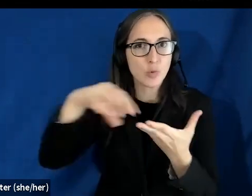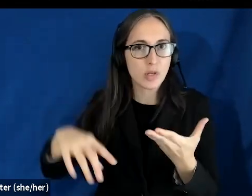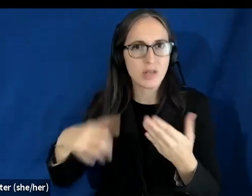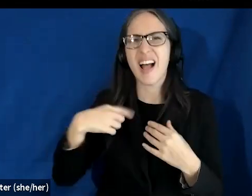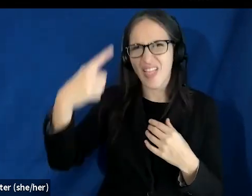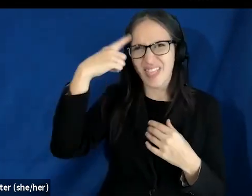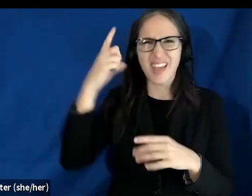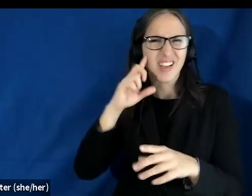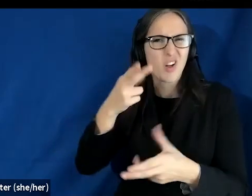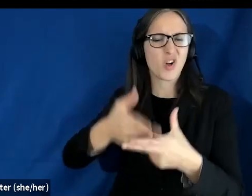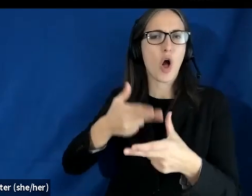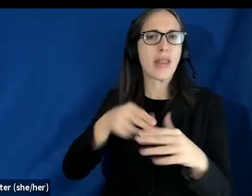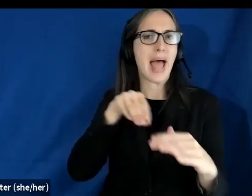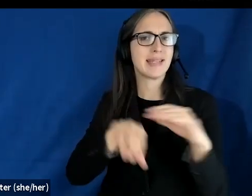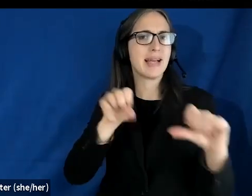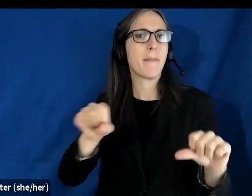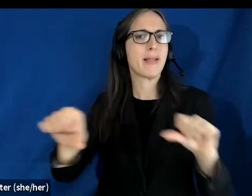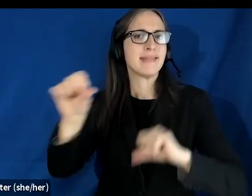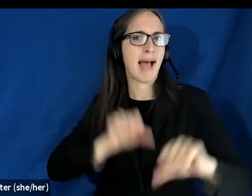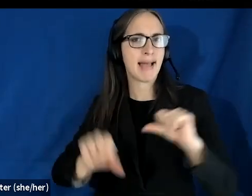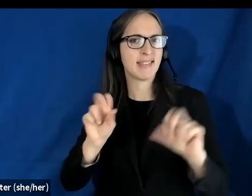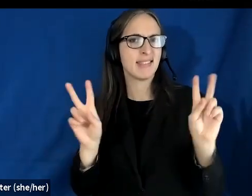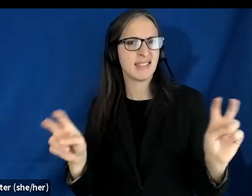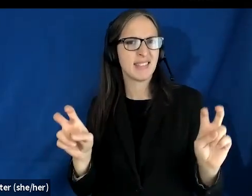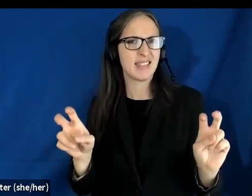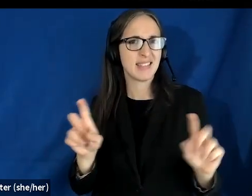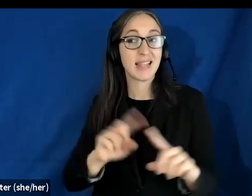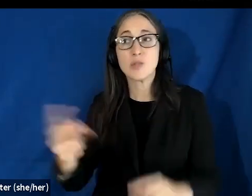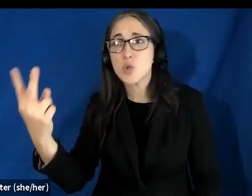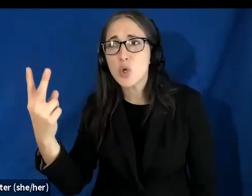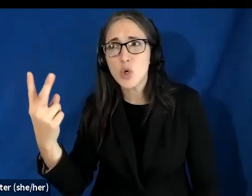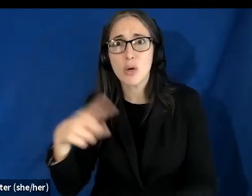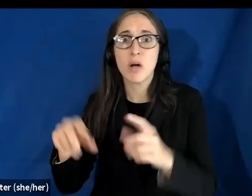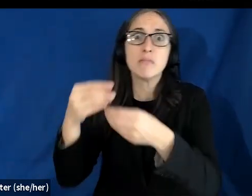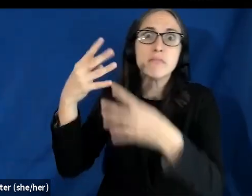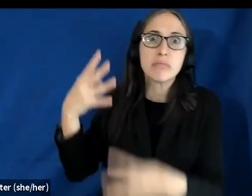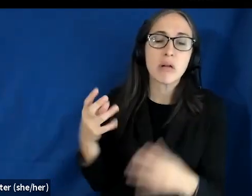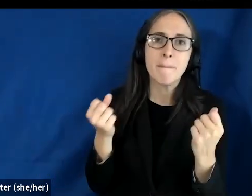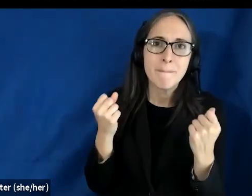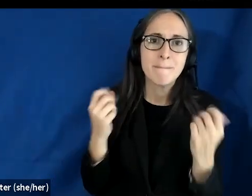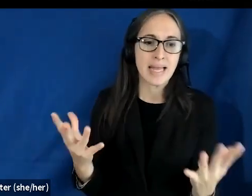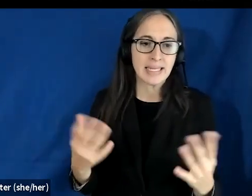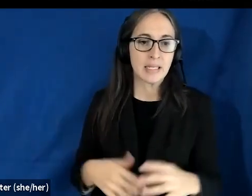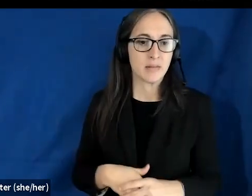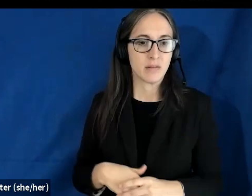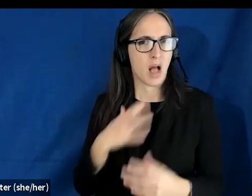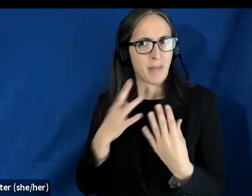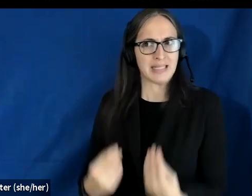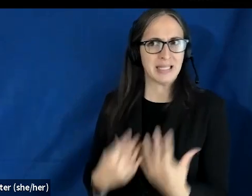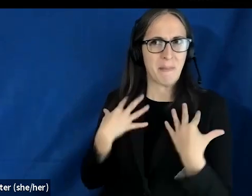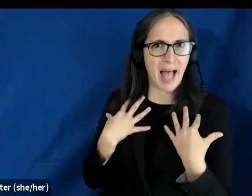just two, and there are so many others. I'm always very inspired by these creators like Marx